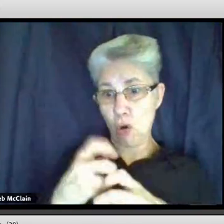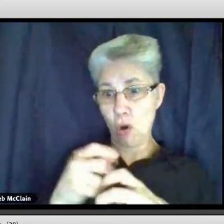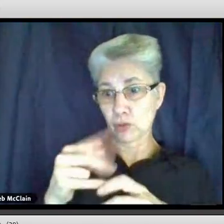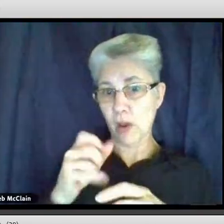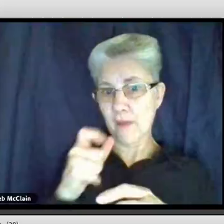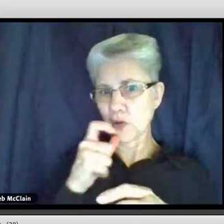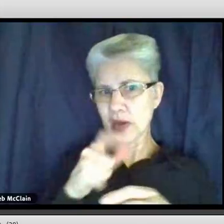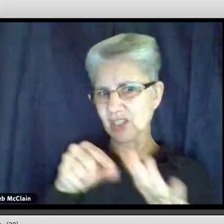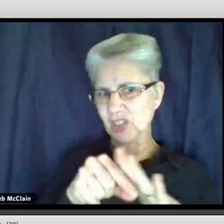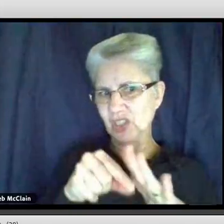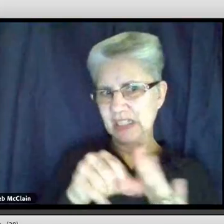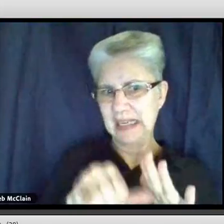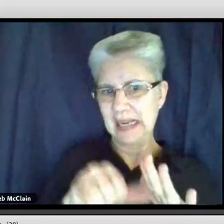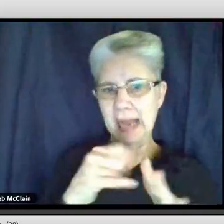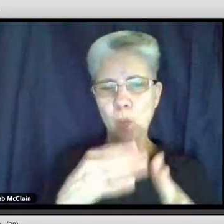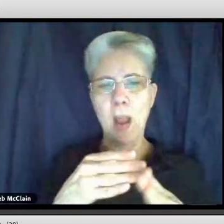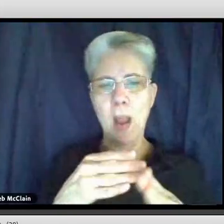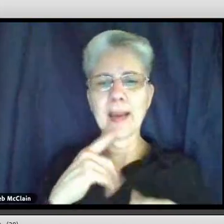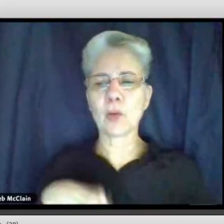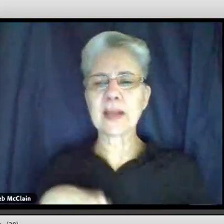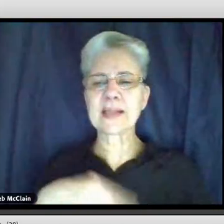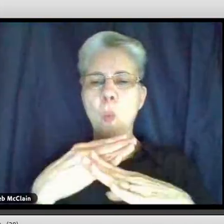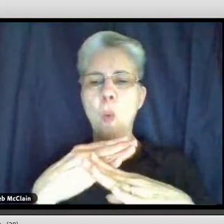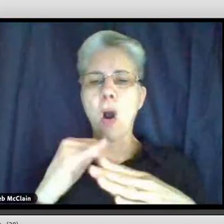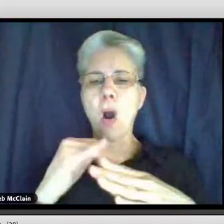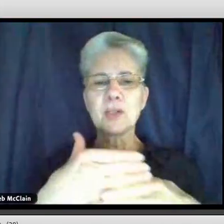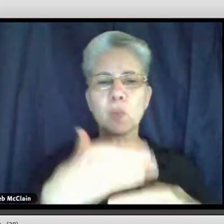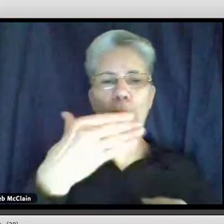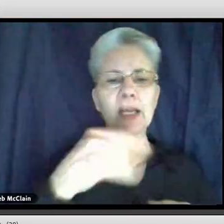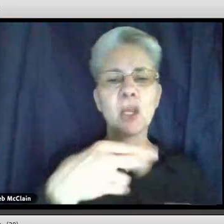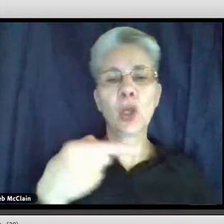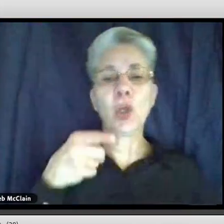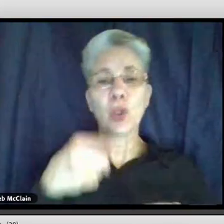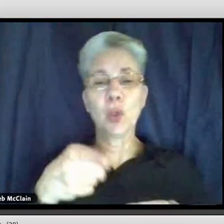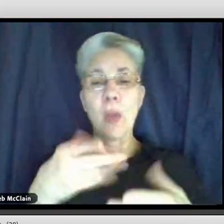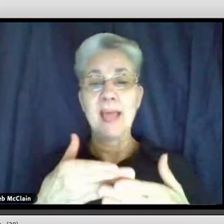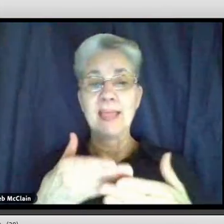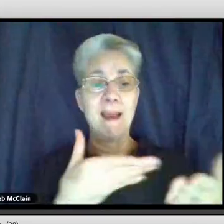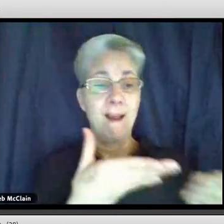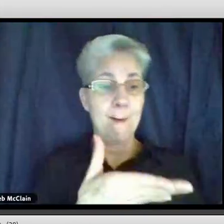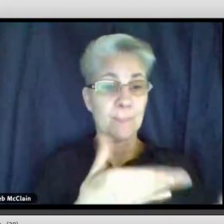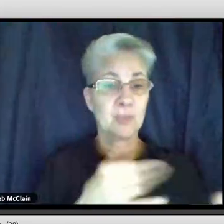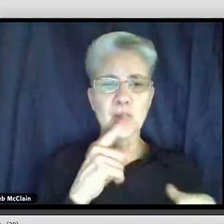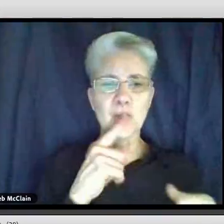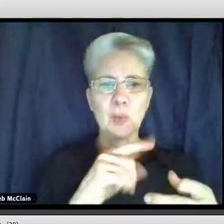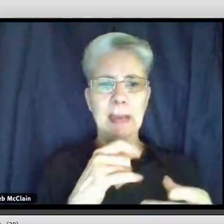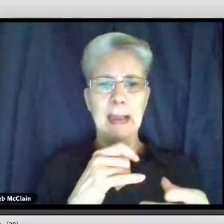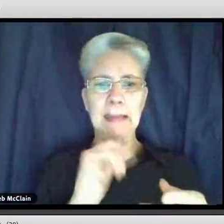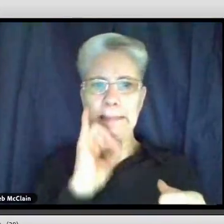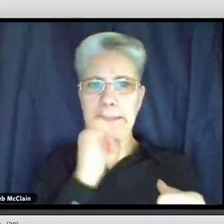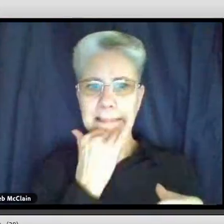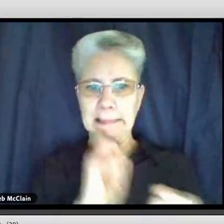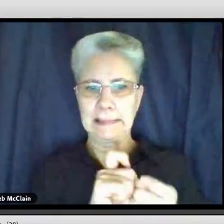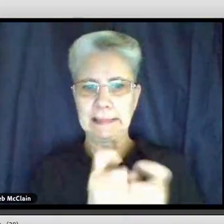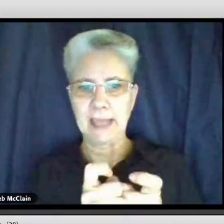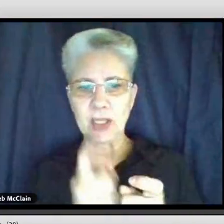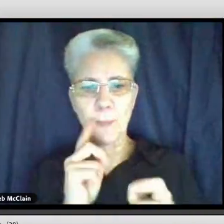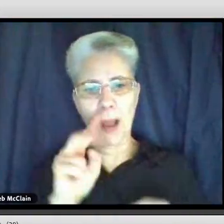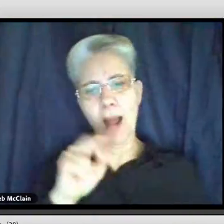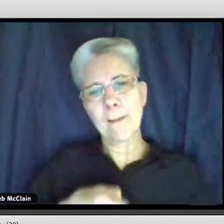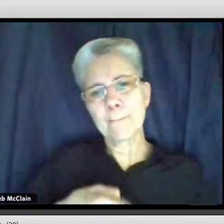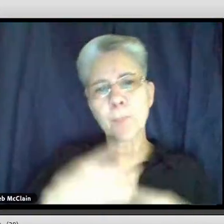any way. It creates a wall between you and the objects to make sure you can't inadvertently change something just by looking or